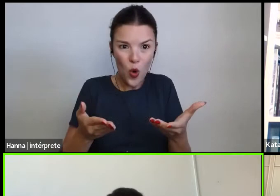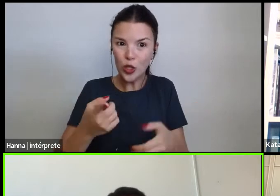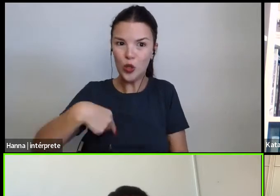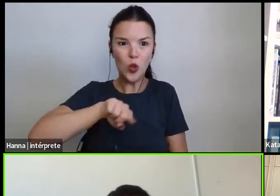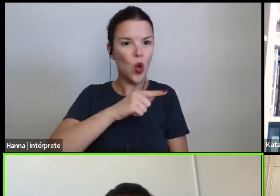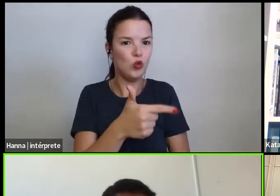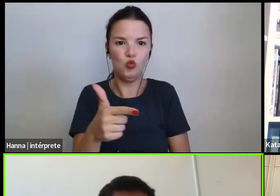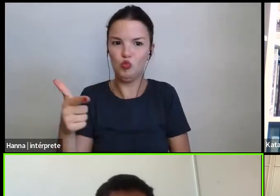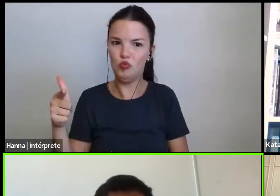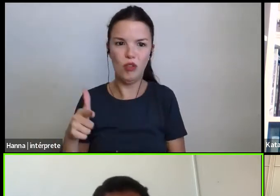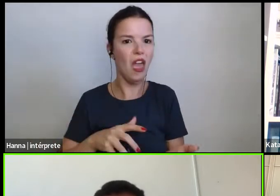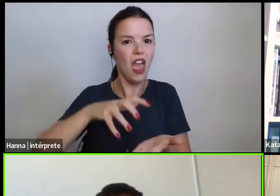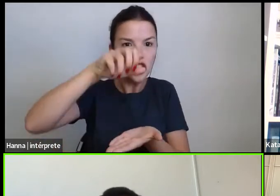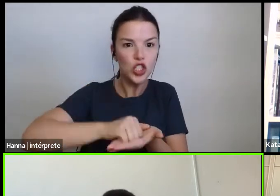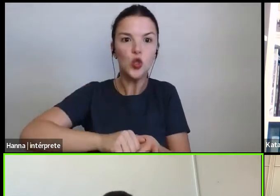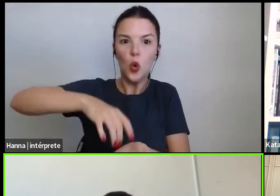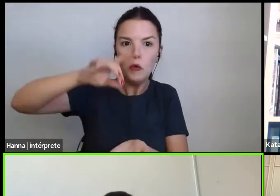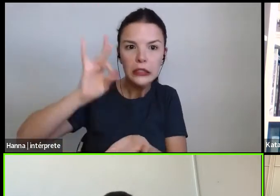of,